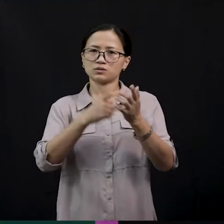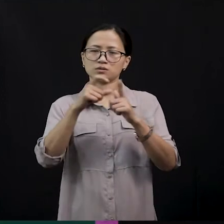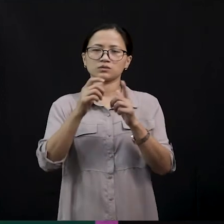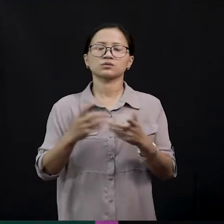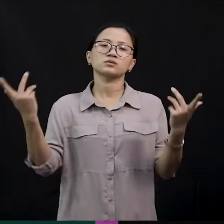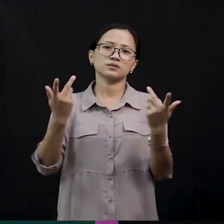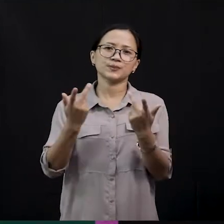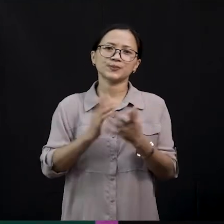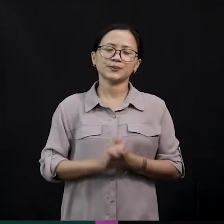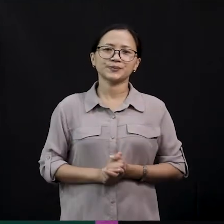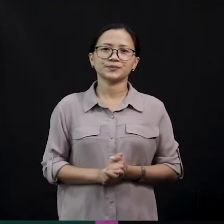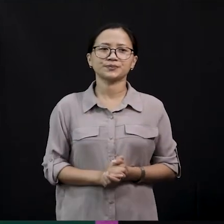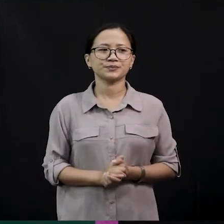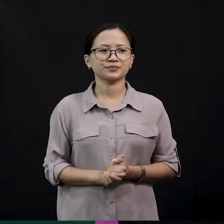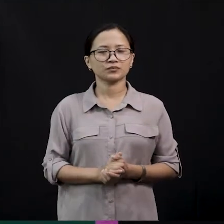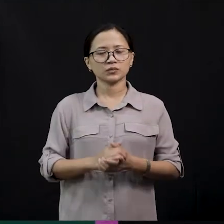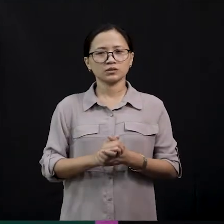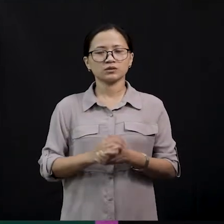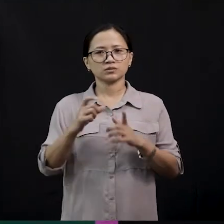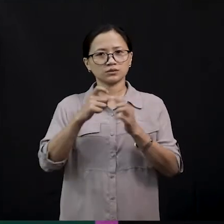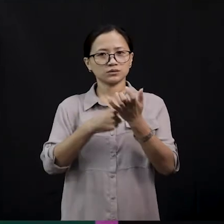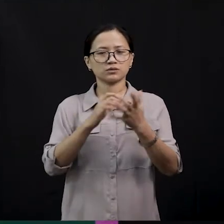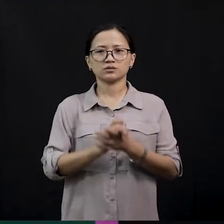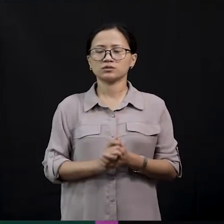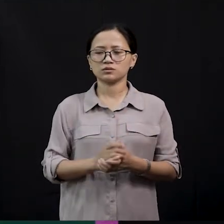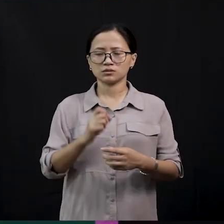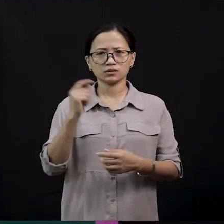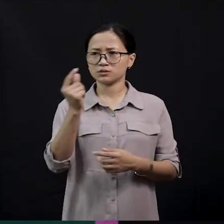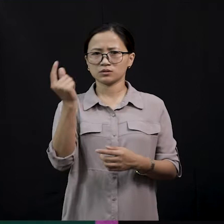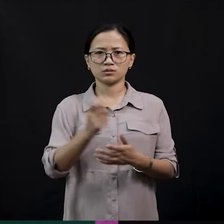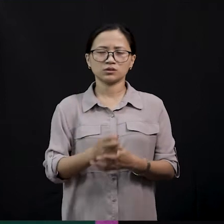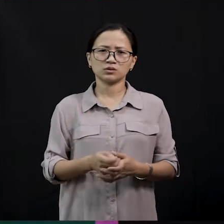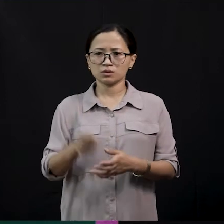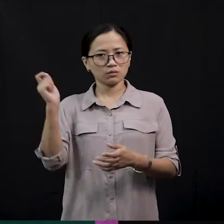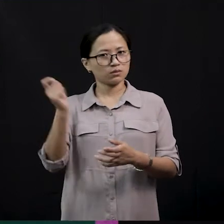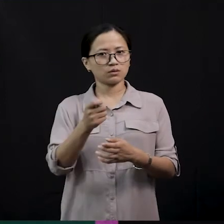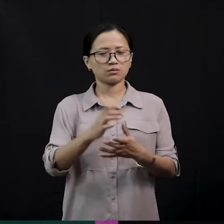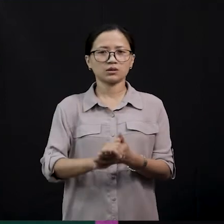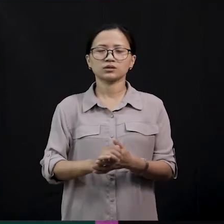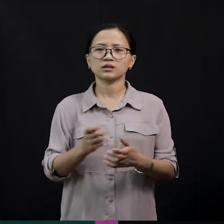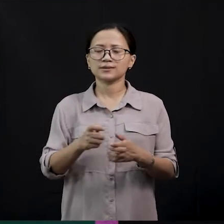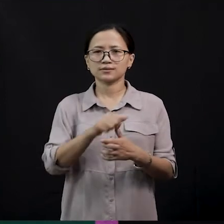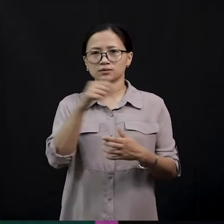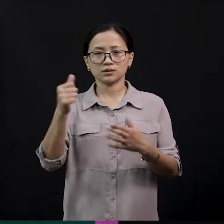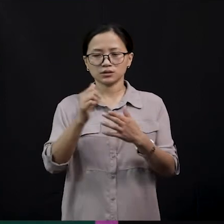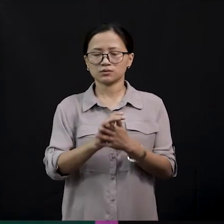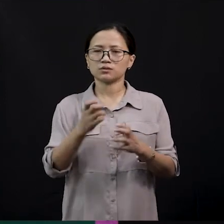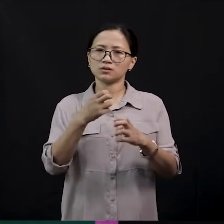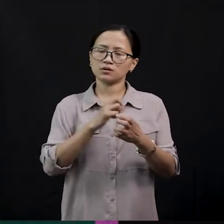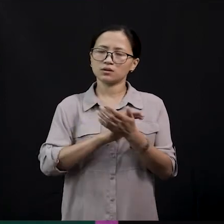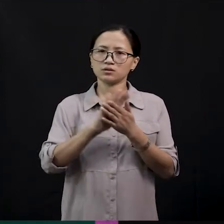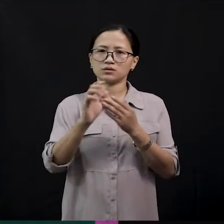it represent? Destructive things, things that can be used to harm. And the king